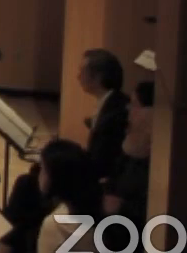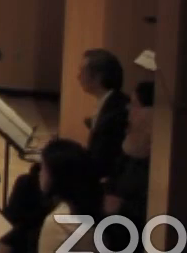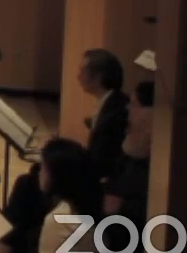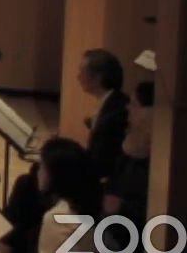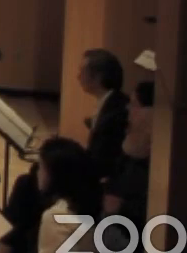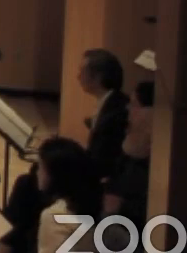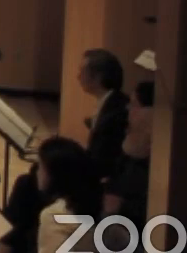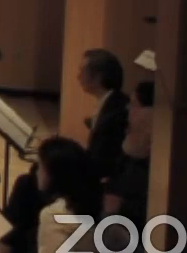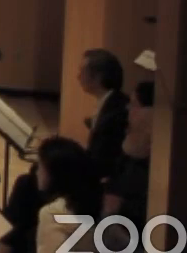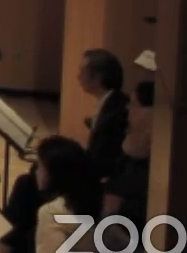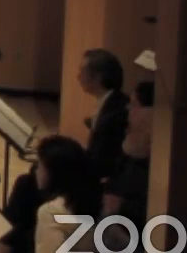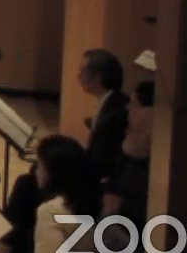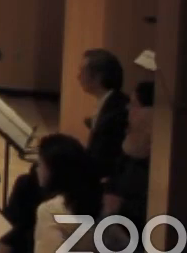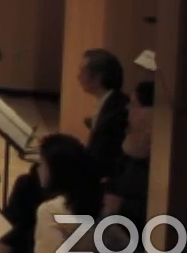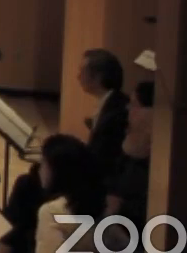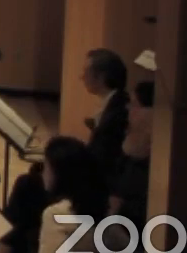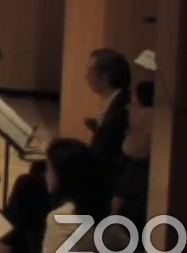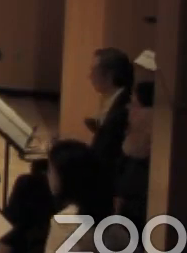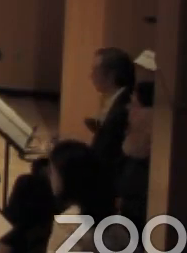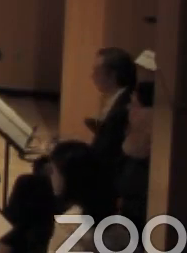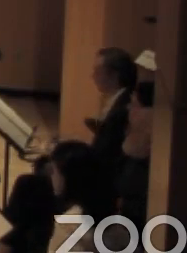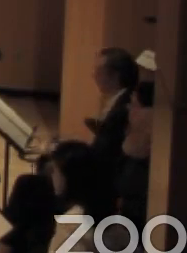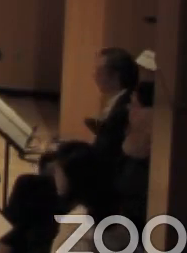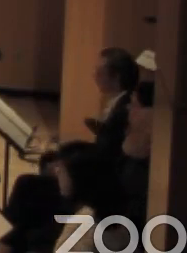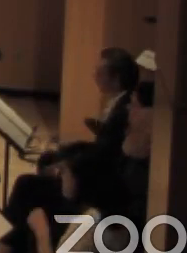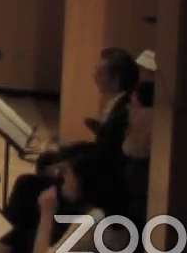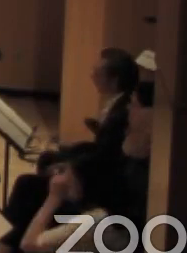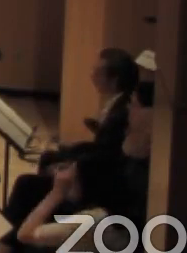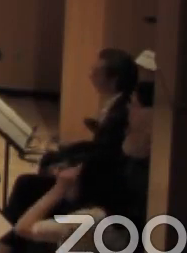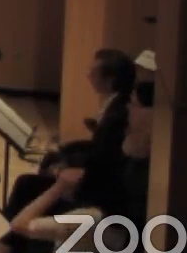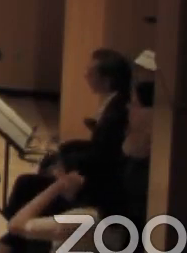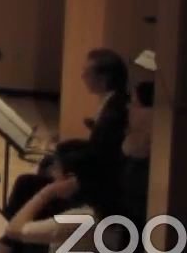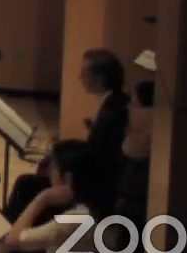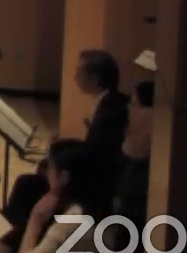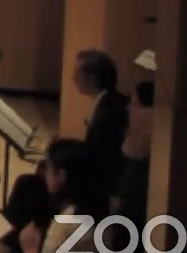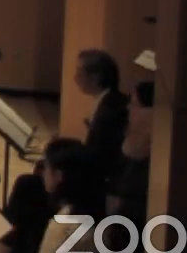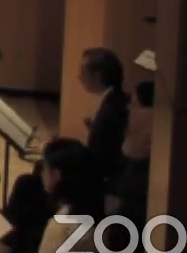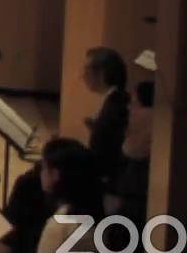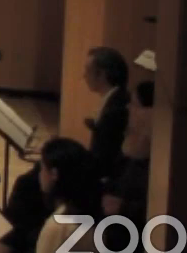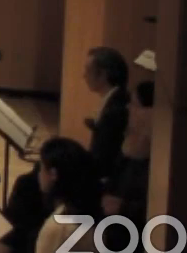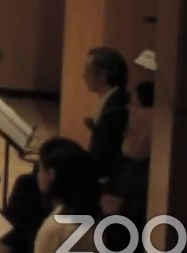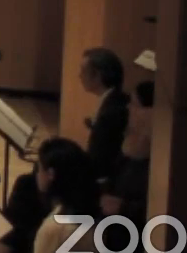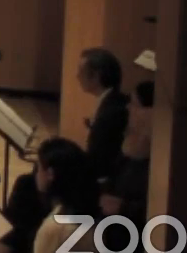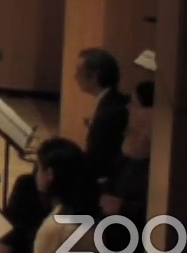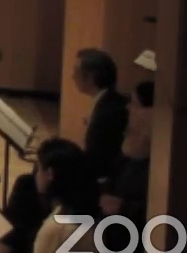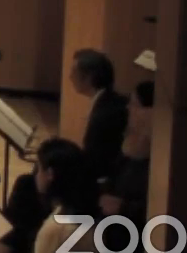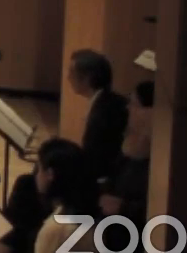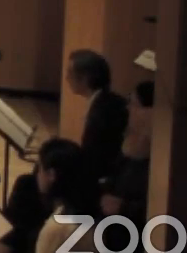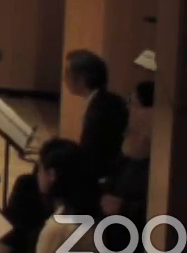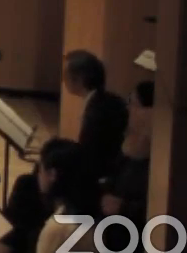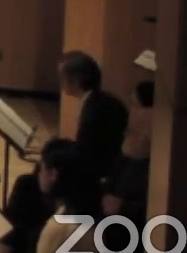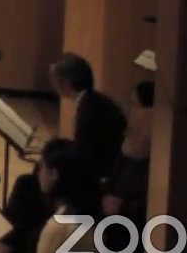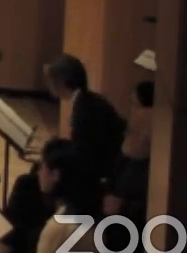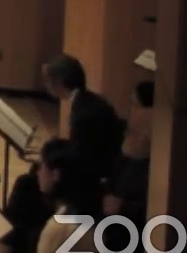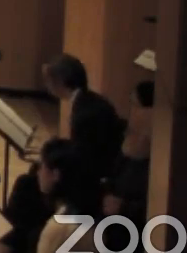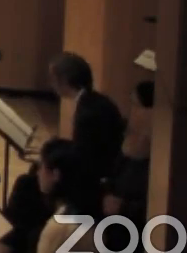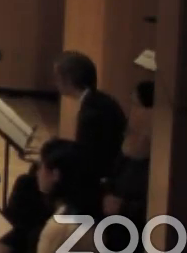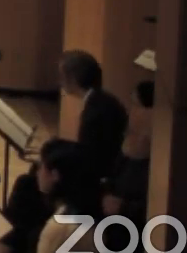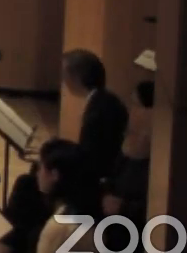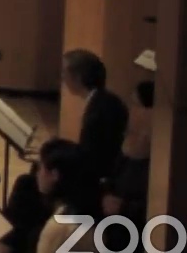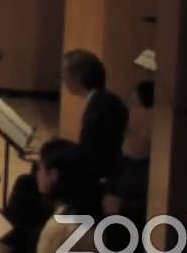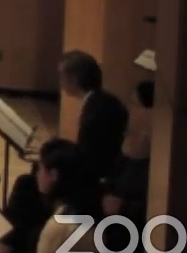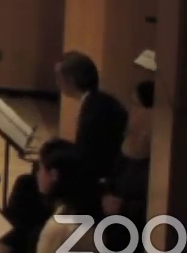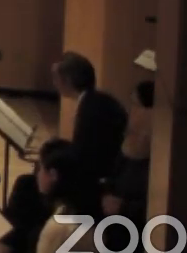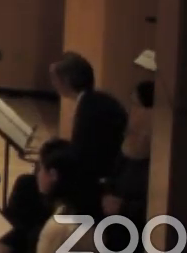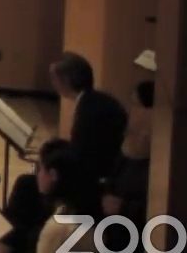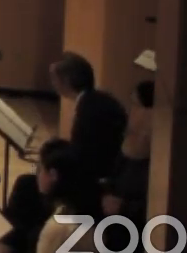course they'll be here soon oh I'm sure they will anding goes and sits on the sofa and the nurse and